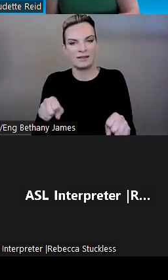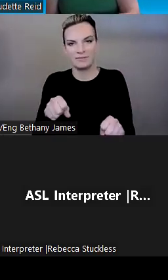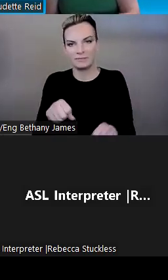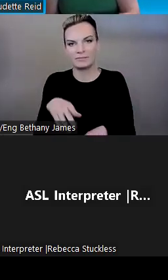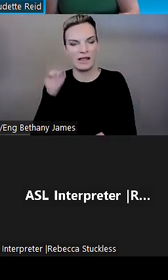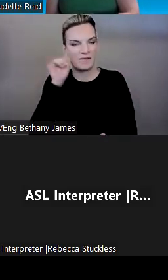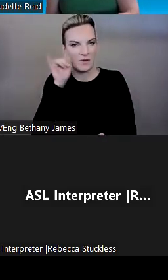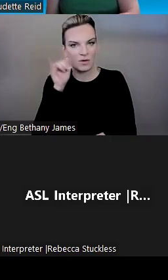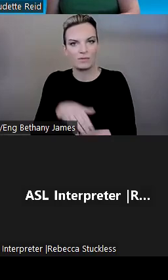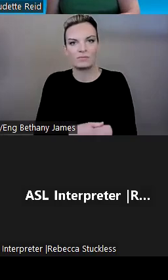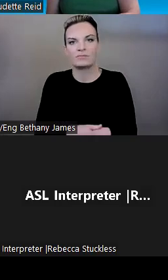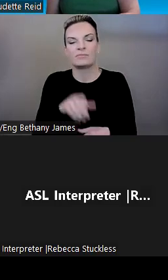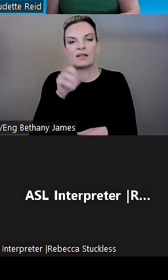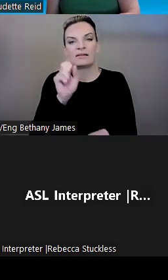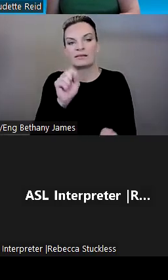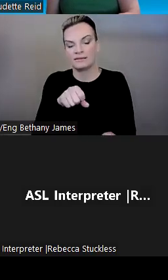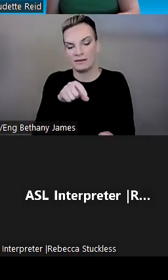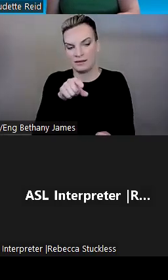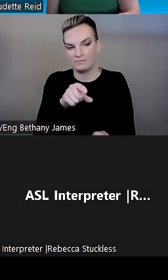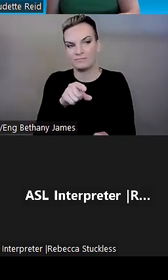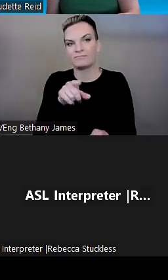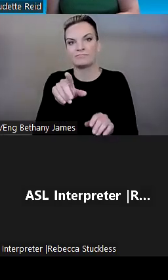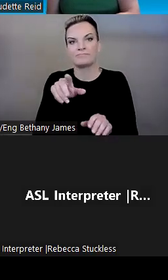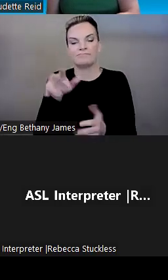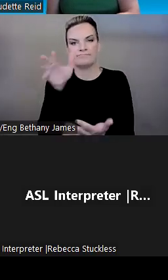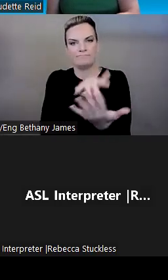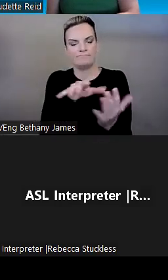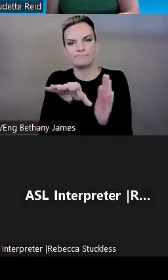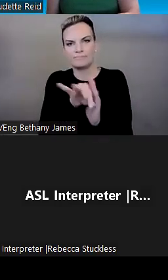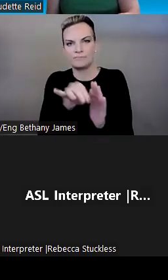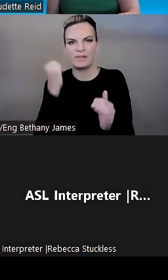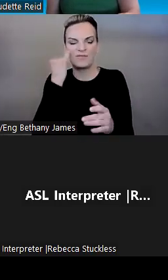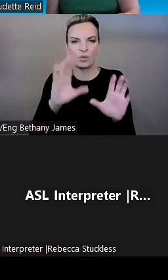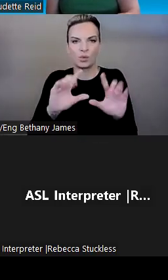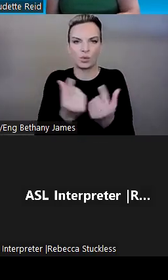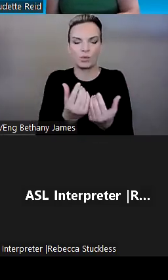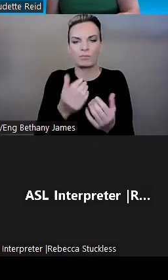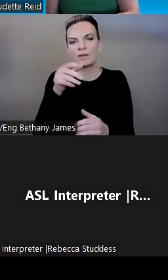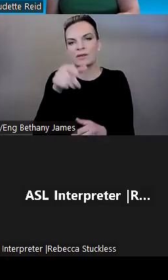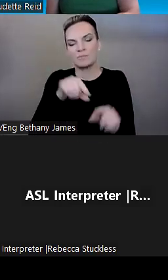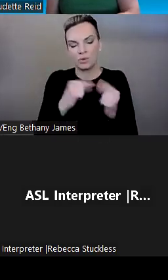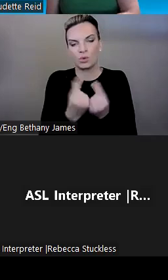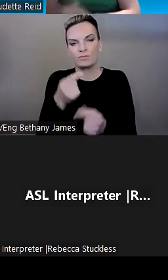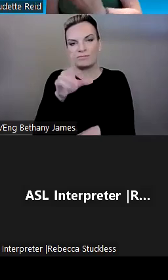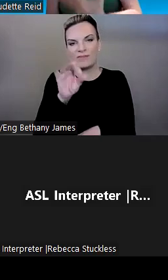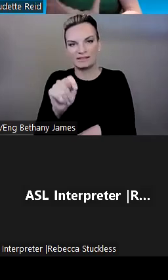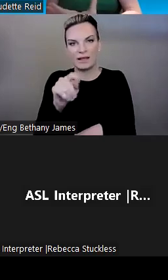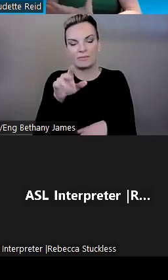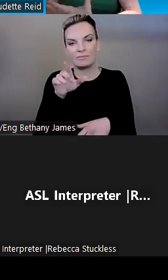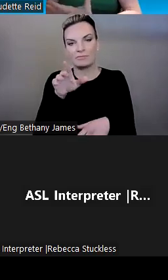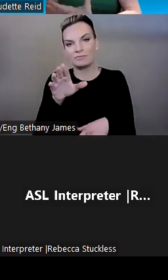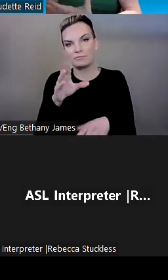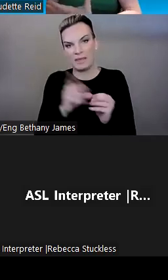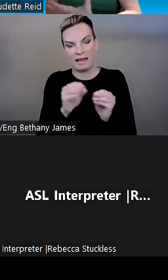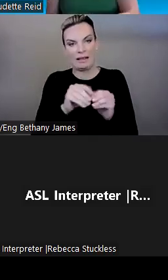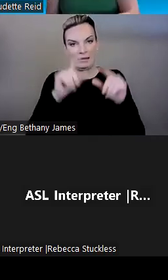it can detect when you're using sign language in group FaceTime calls and automatically make you more